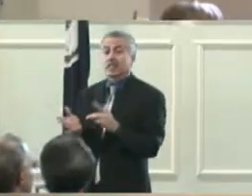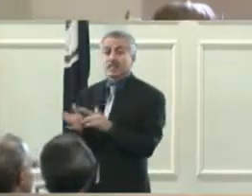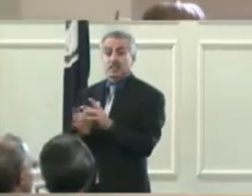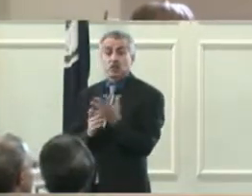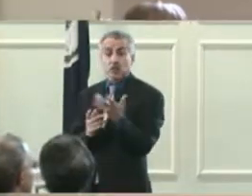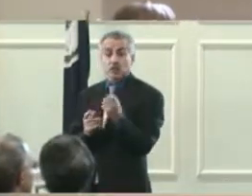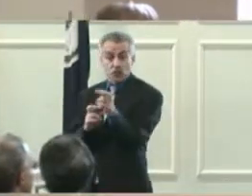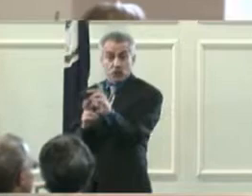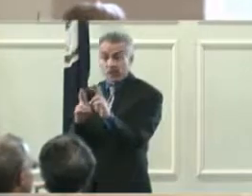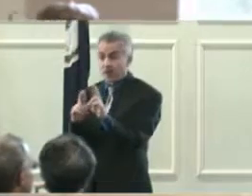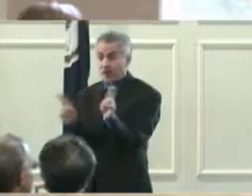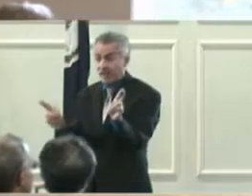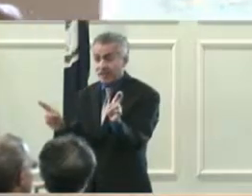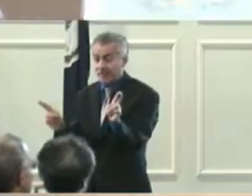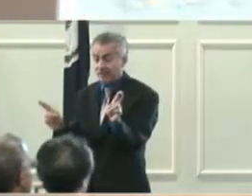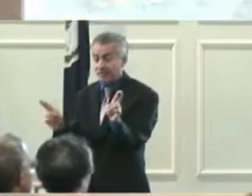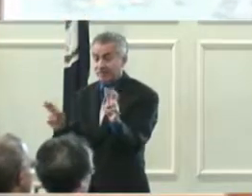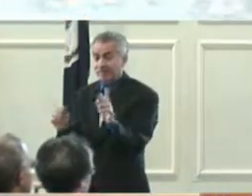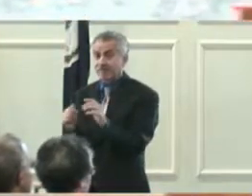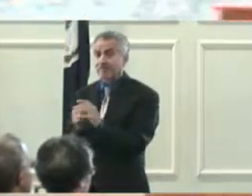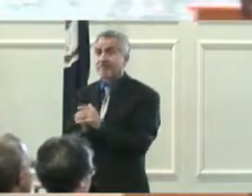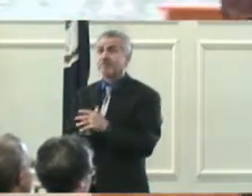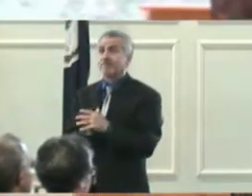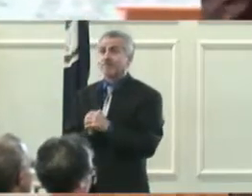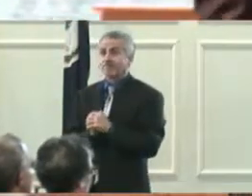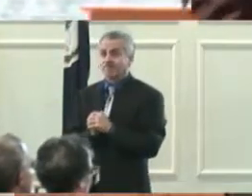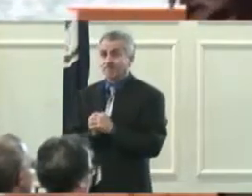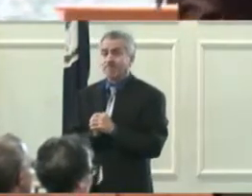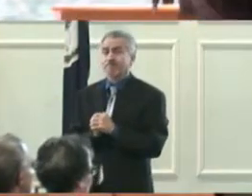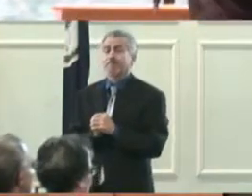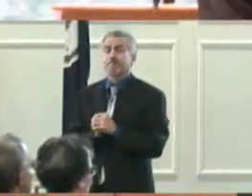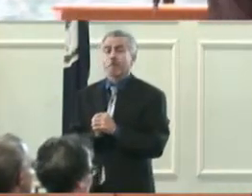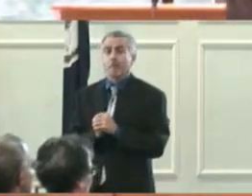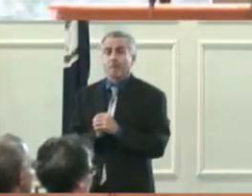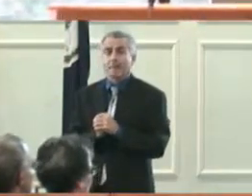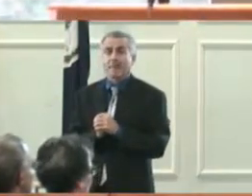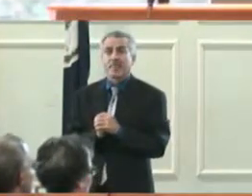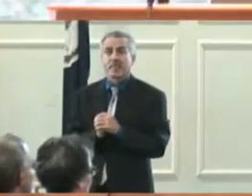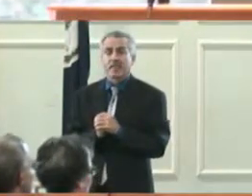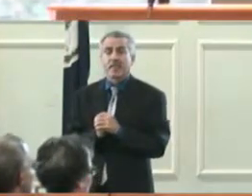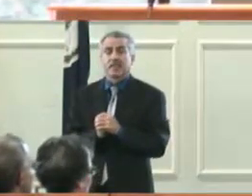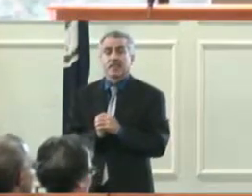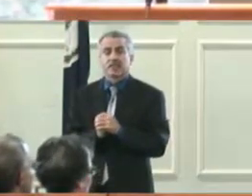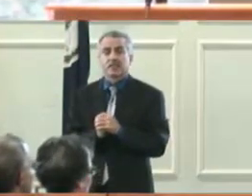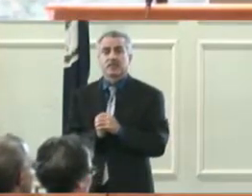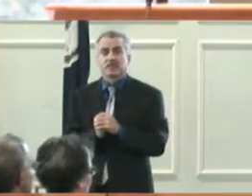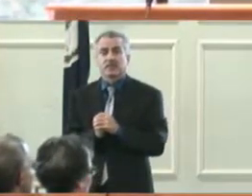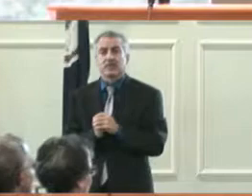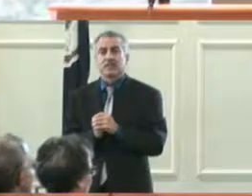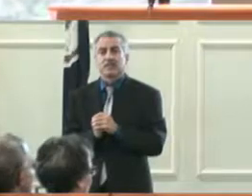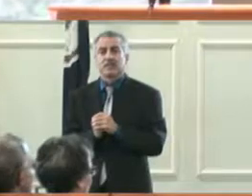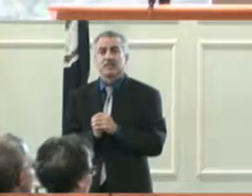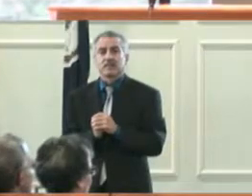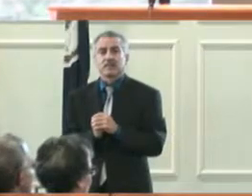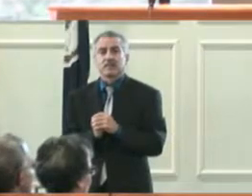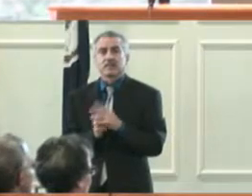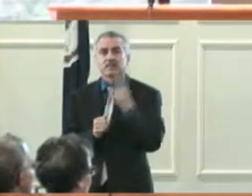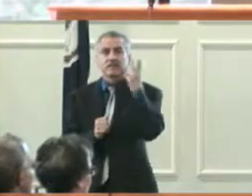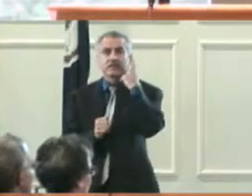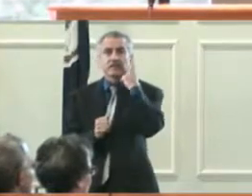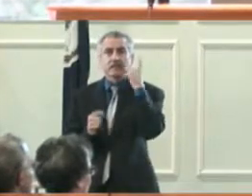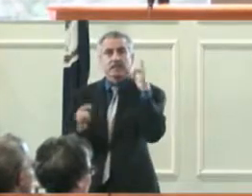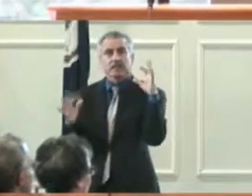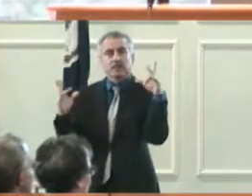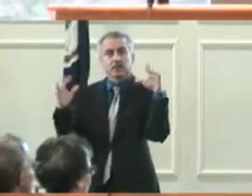Amen? And so, as we finish the book of Daniel today, I want to make